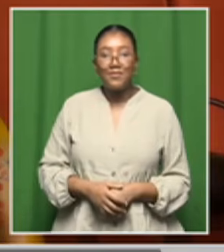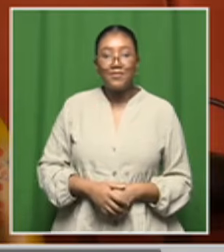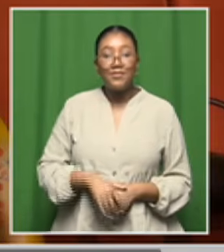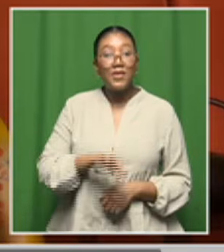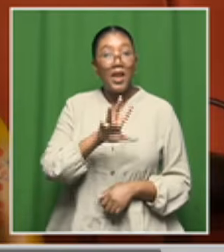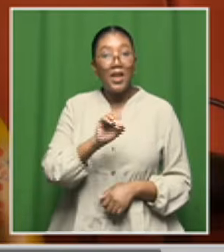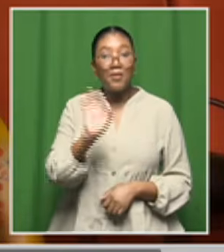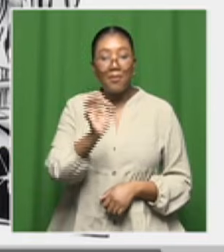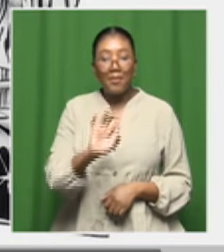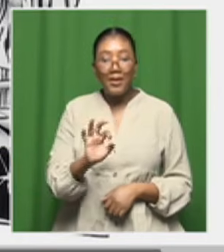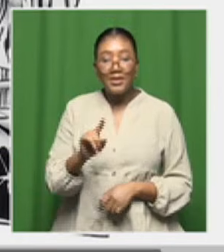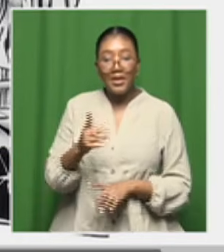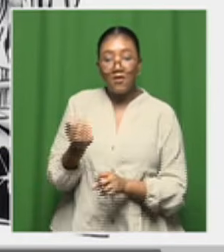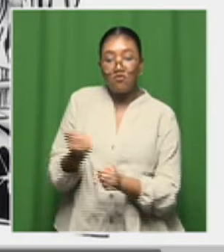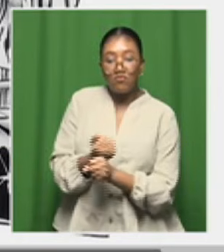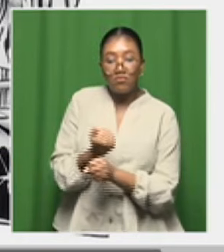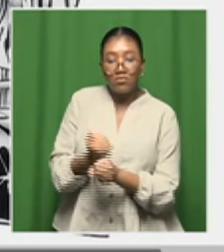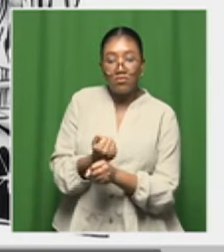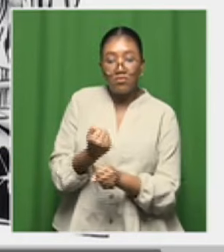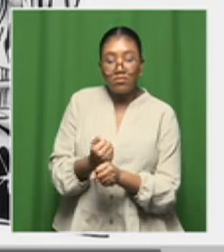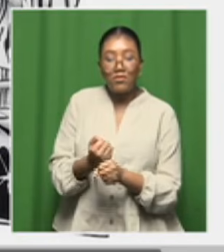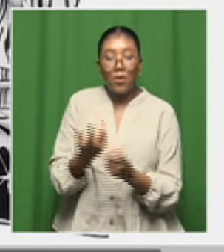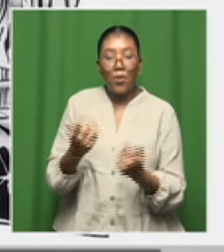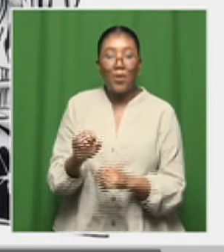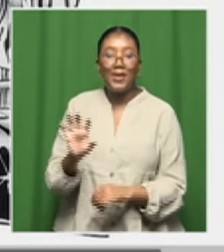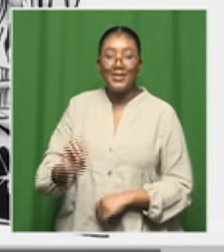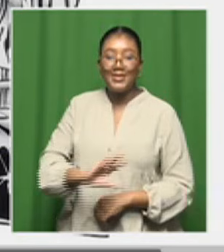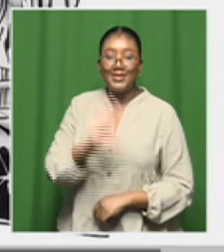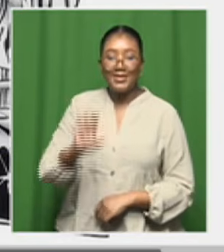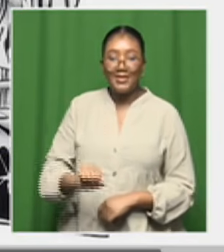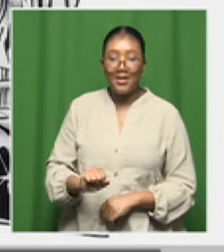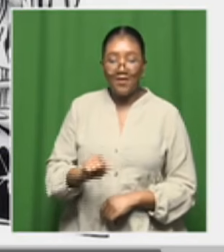our manufacturing is done in South Africa by